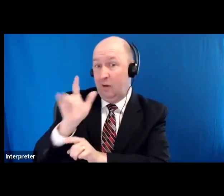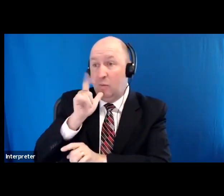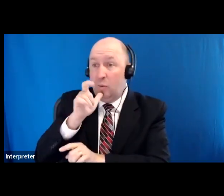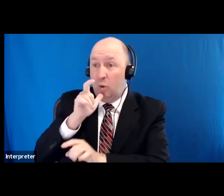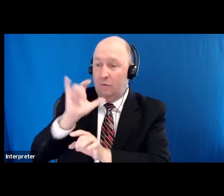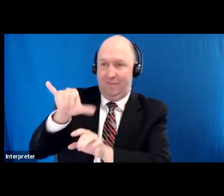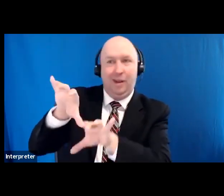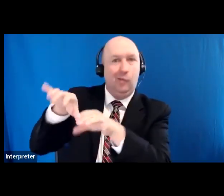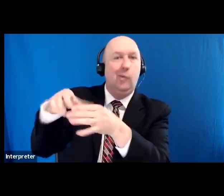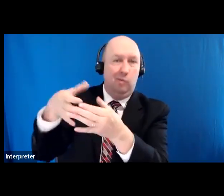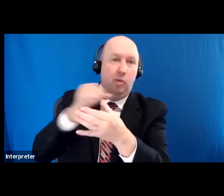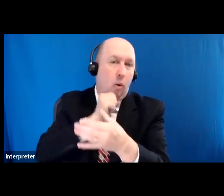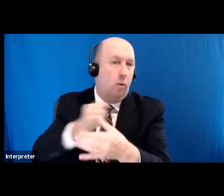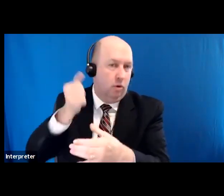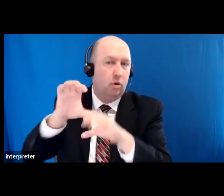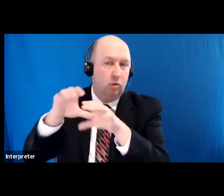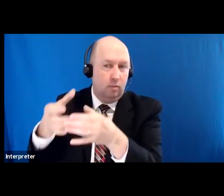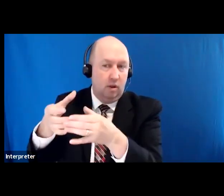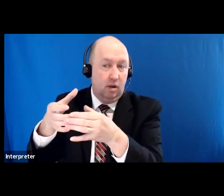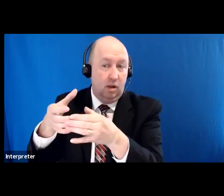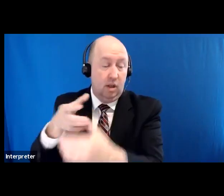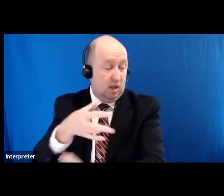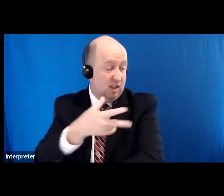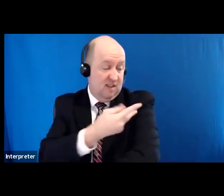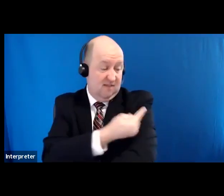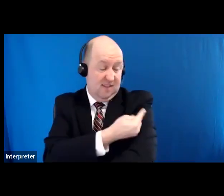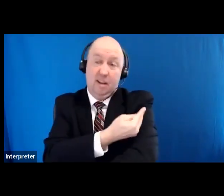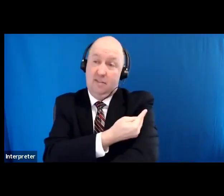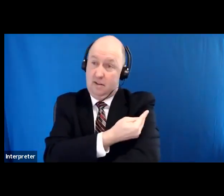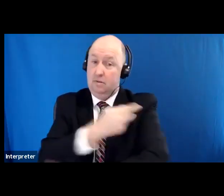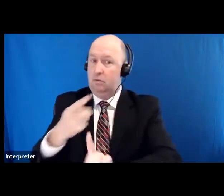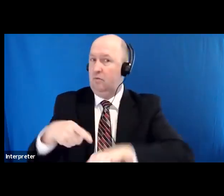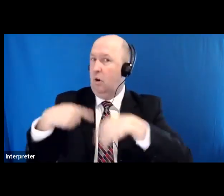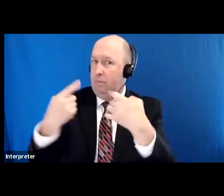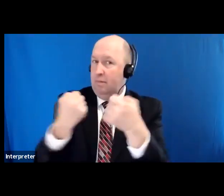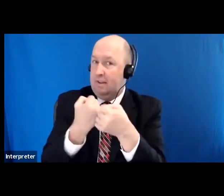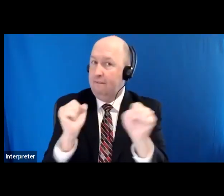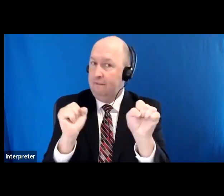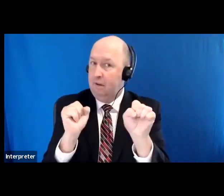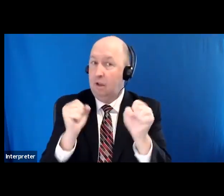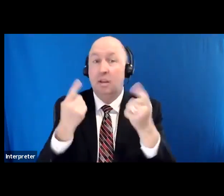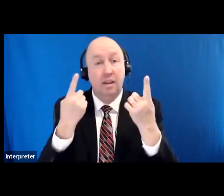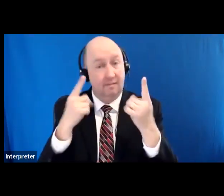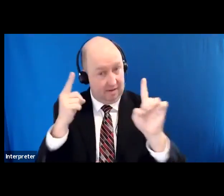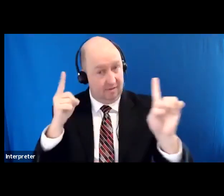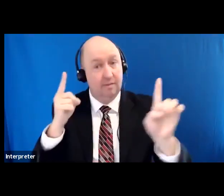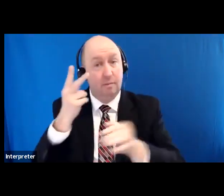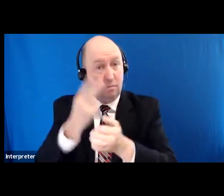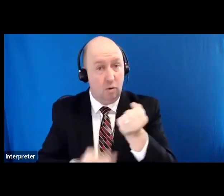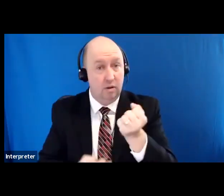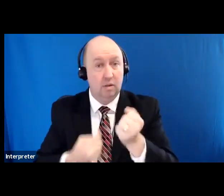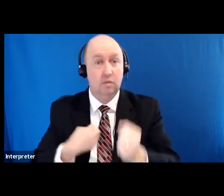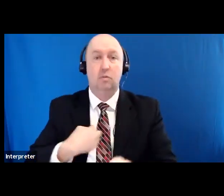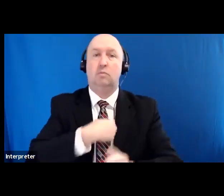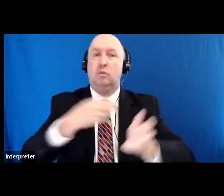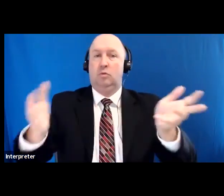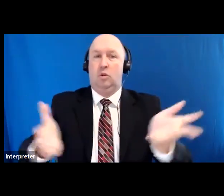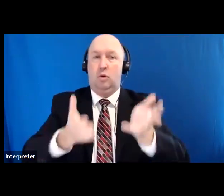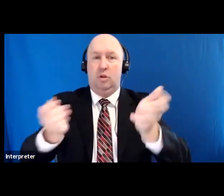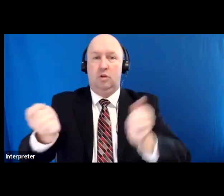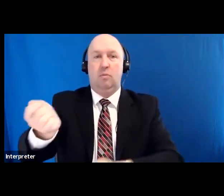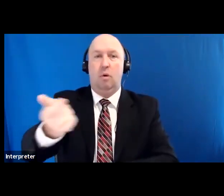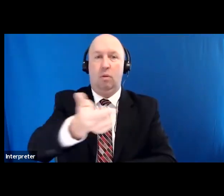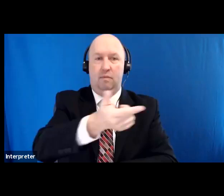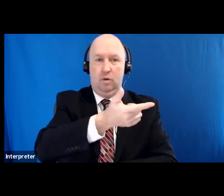group. The vaccine has proven to be safe and effective, so we are encouraging everyone to sign